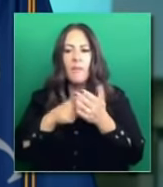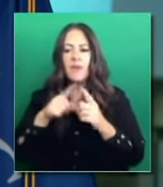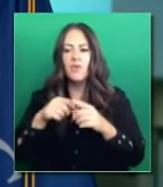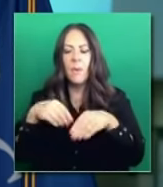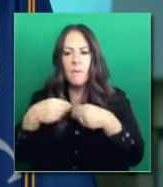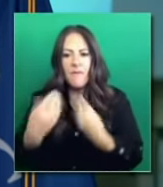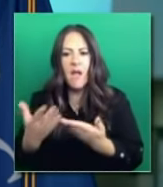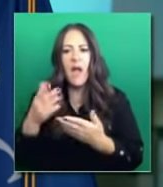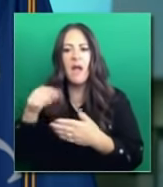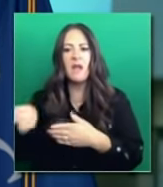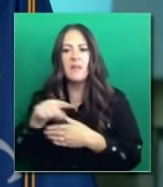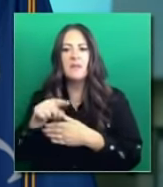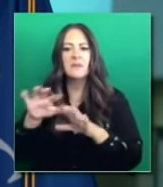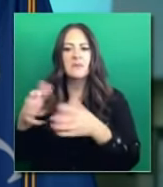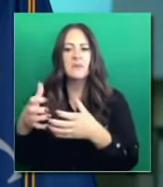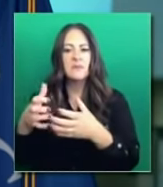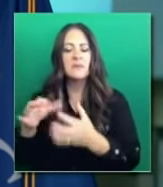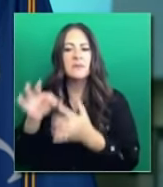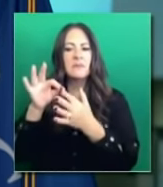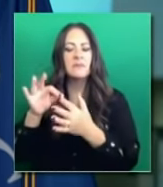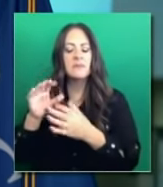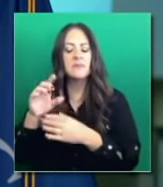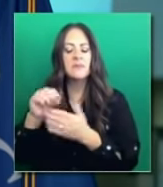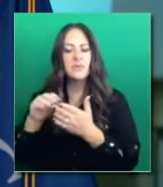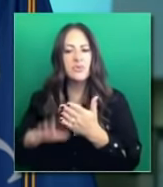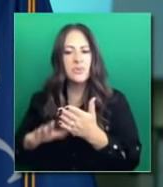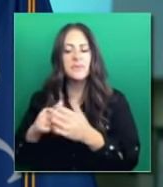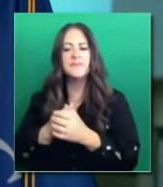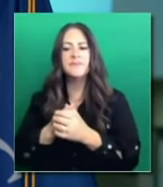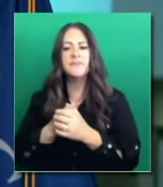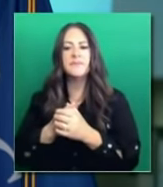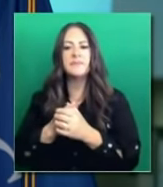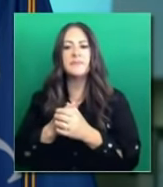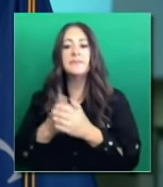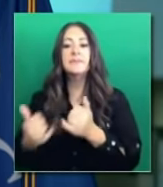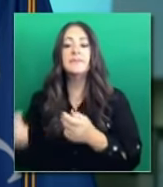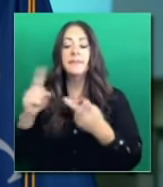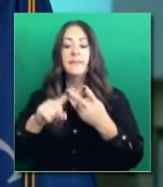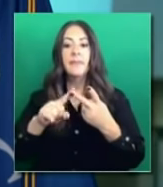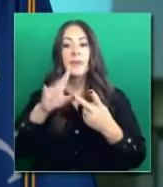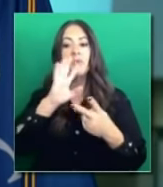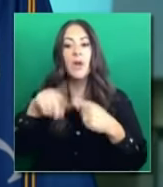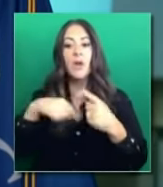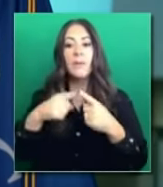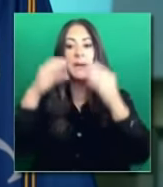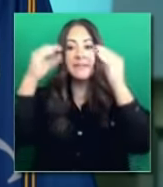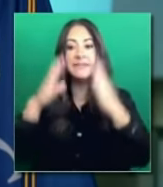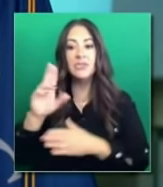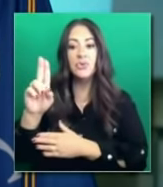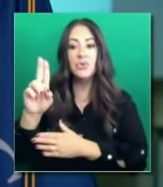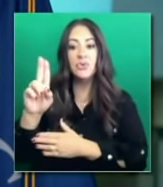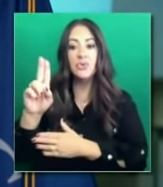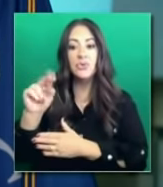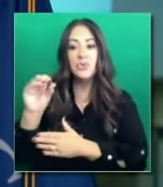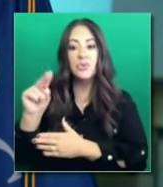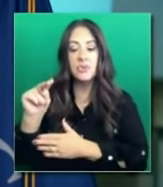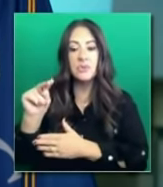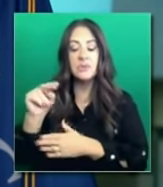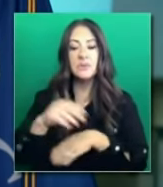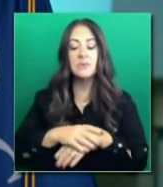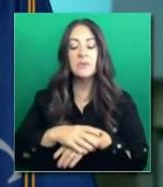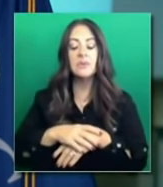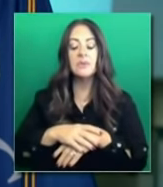larger scale. As it relates to the California Teachers Association and others, we've had a consistent